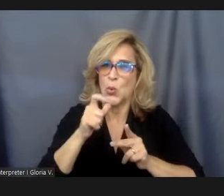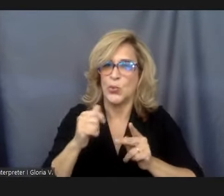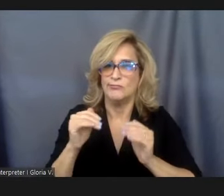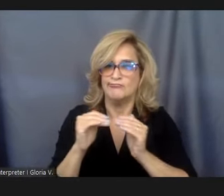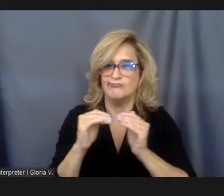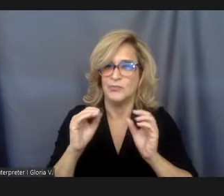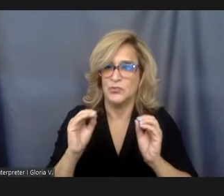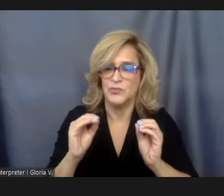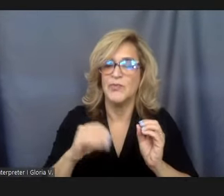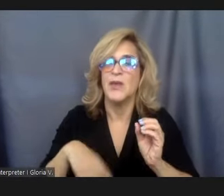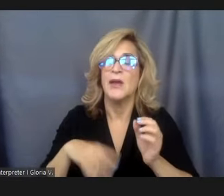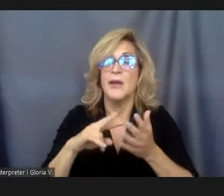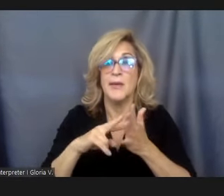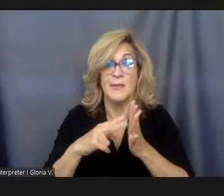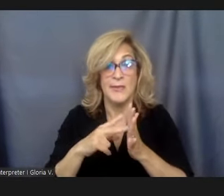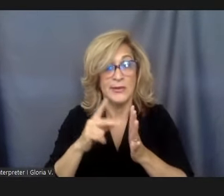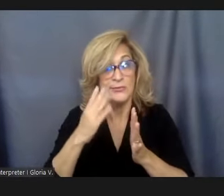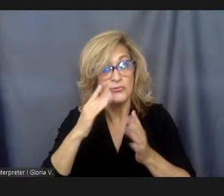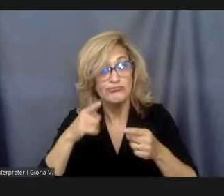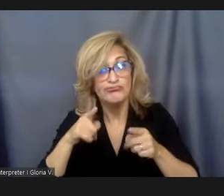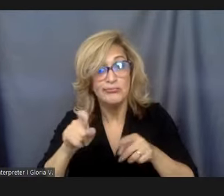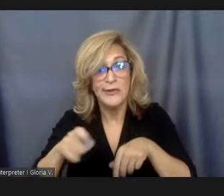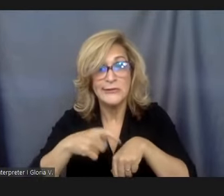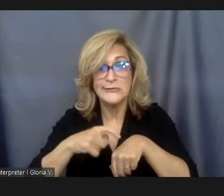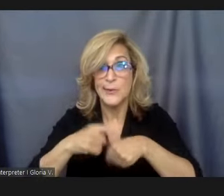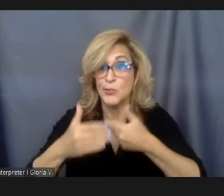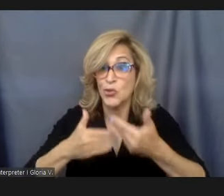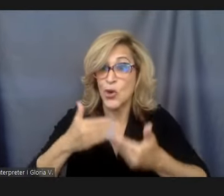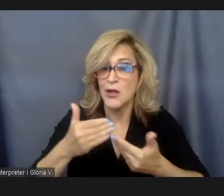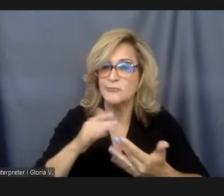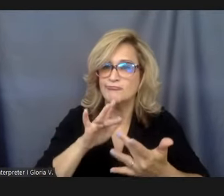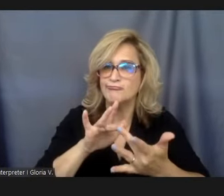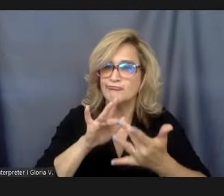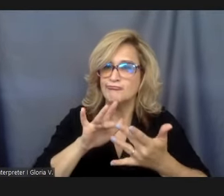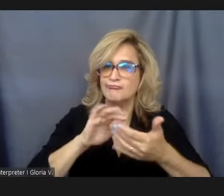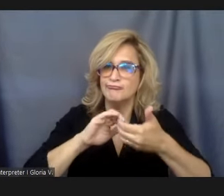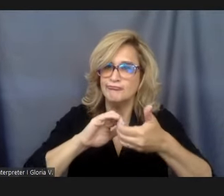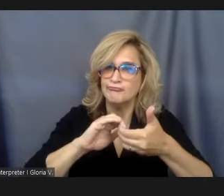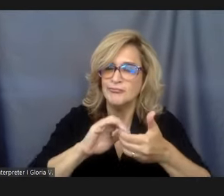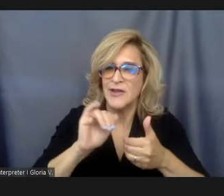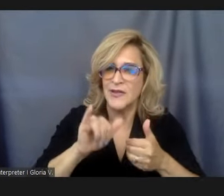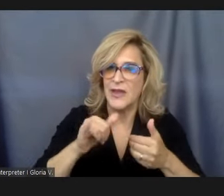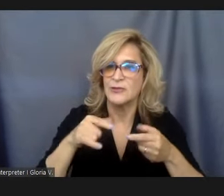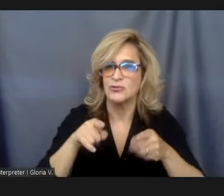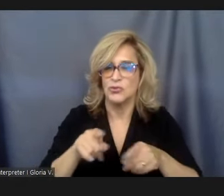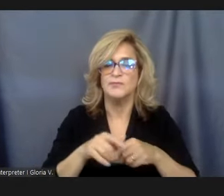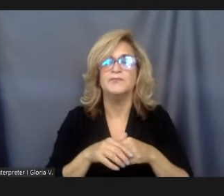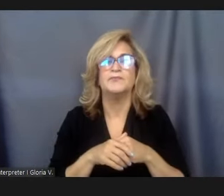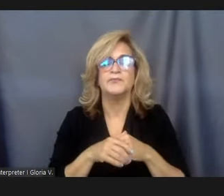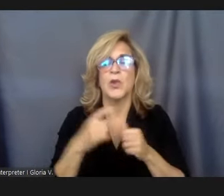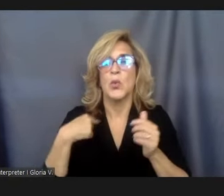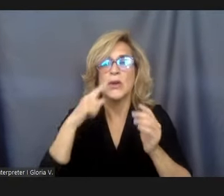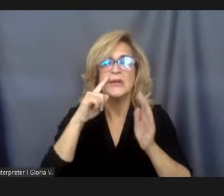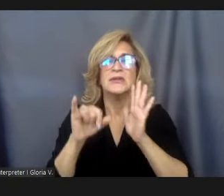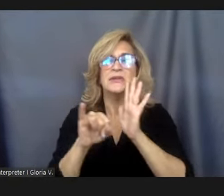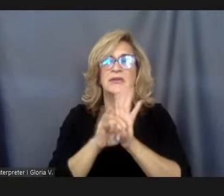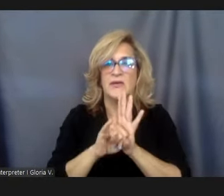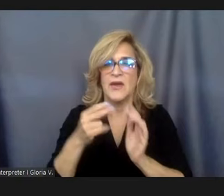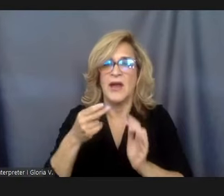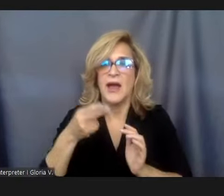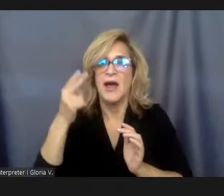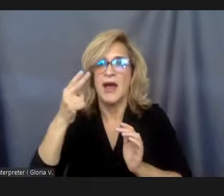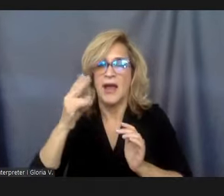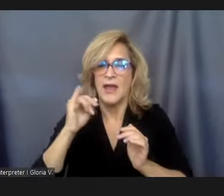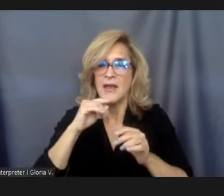is outreach and engagement during that process. If the effects remain adverse after mitigation, we identify disproportionately high and